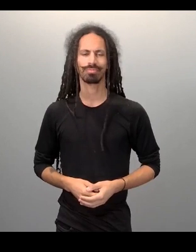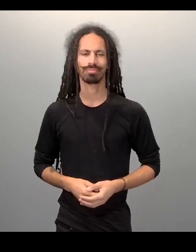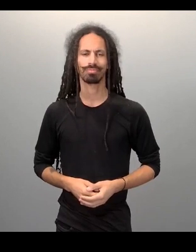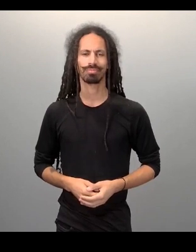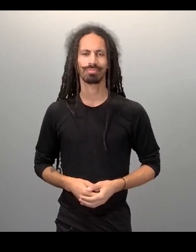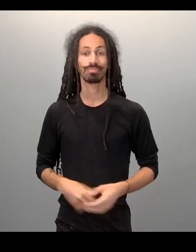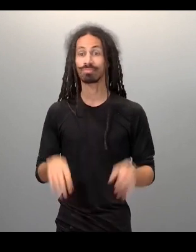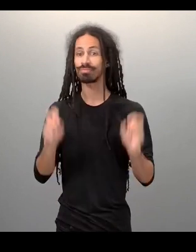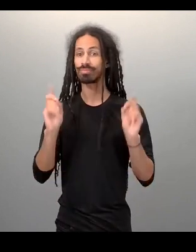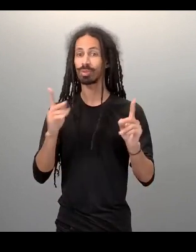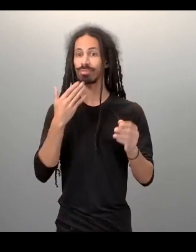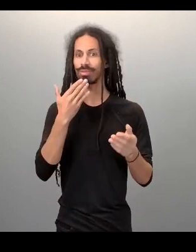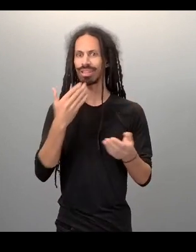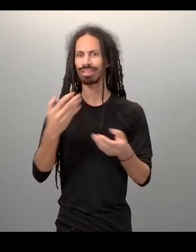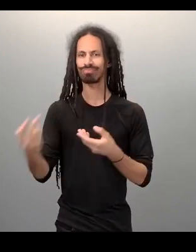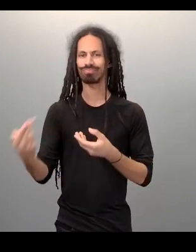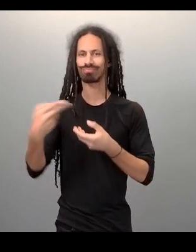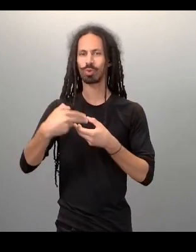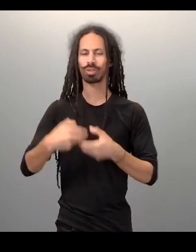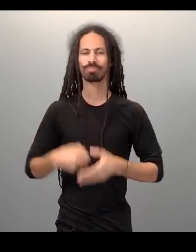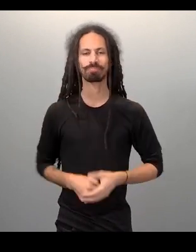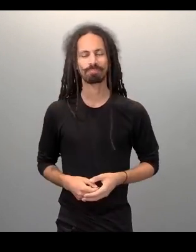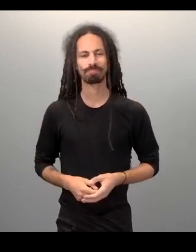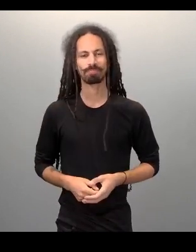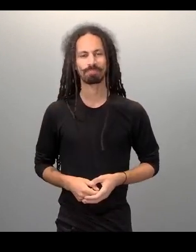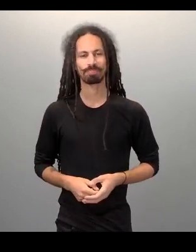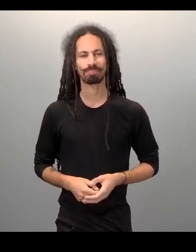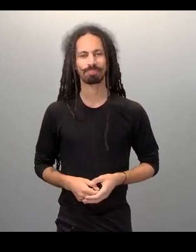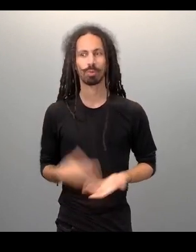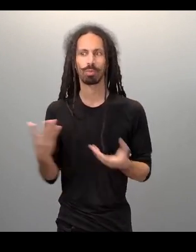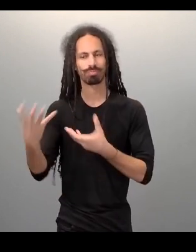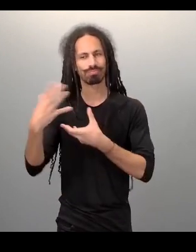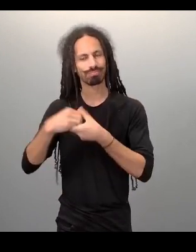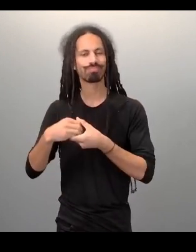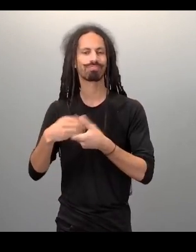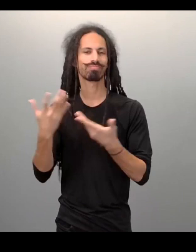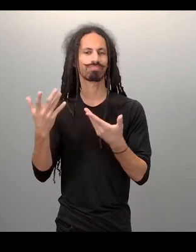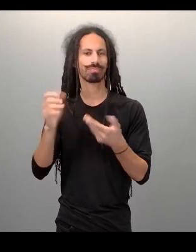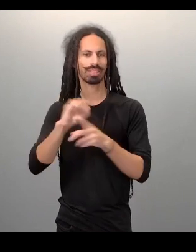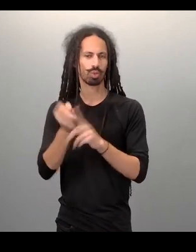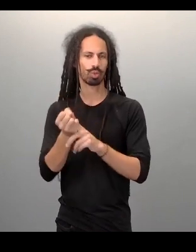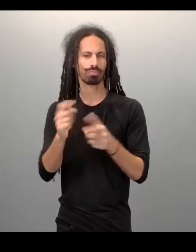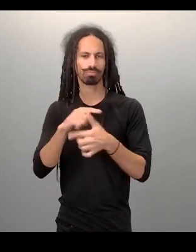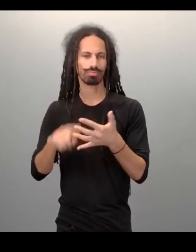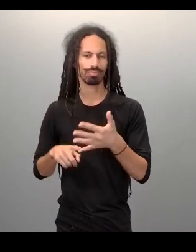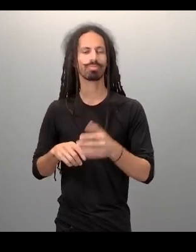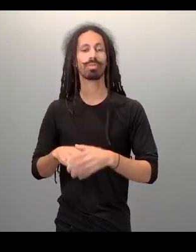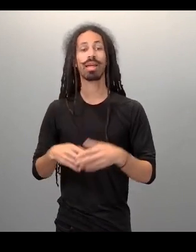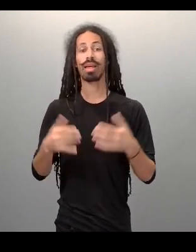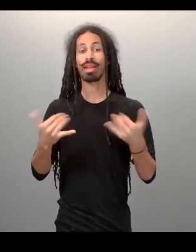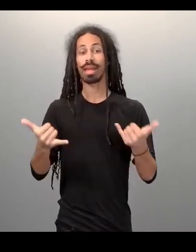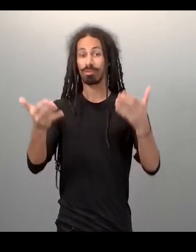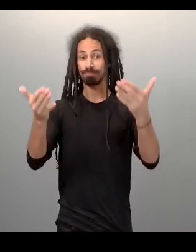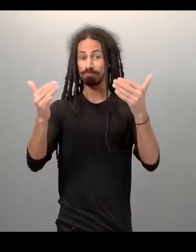Great, thanks for joining us in that. So now let's look at the components of a professional